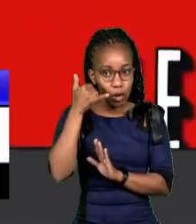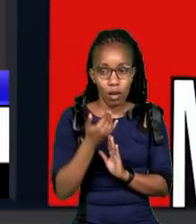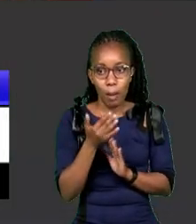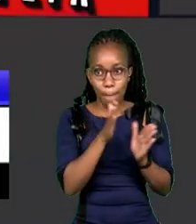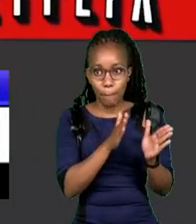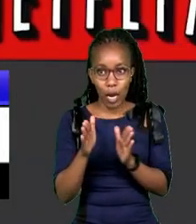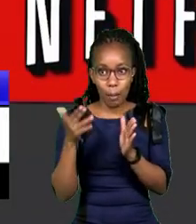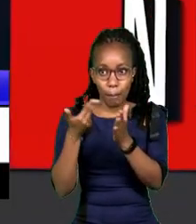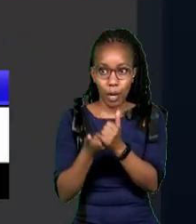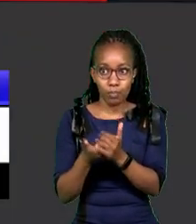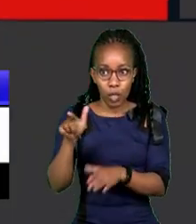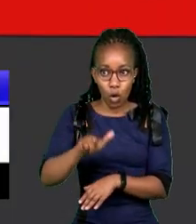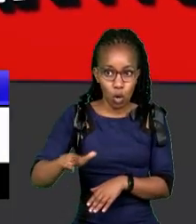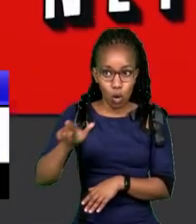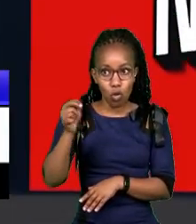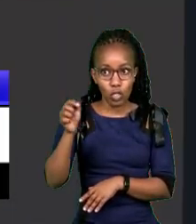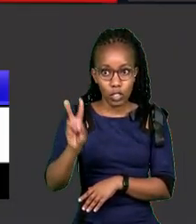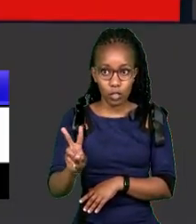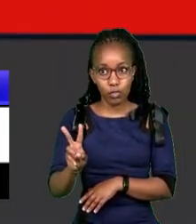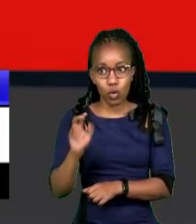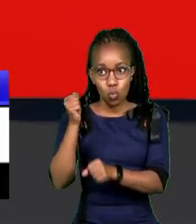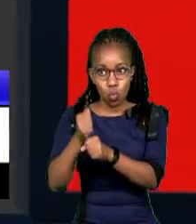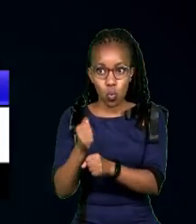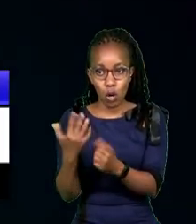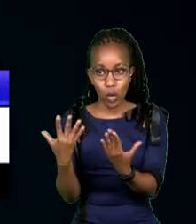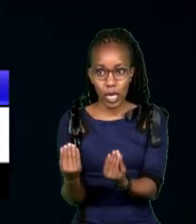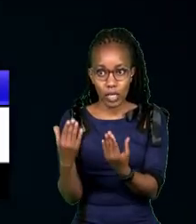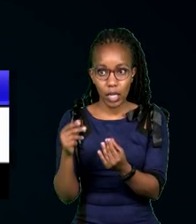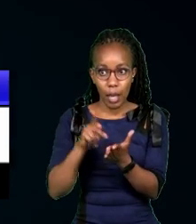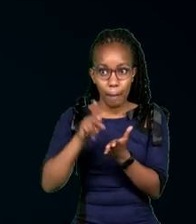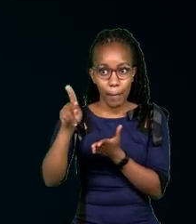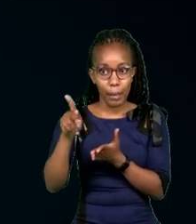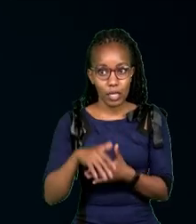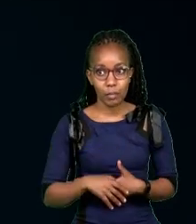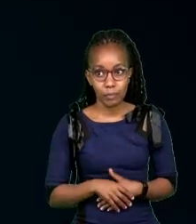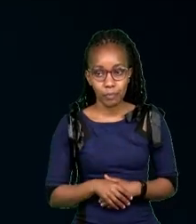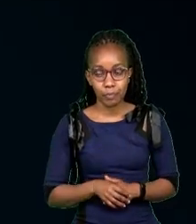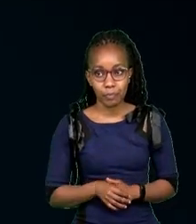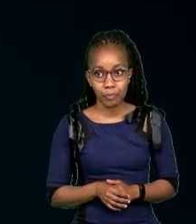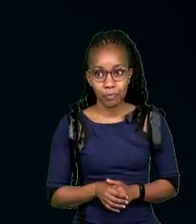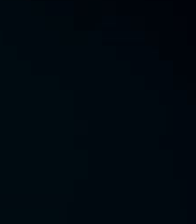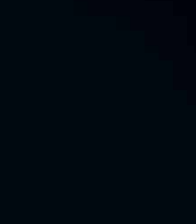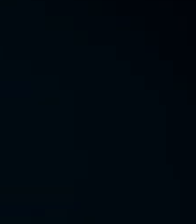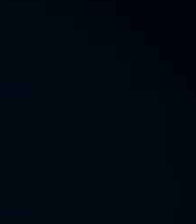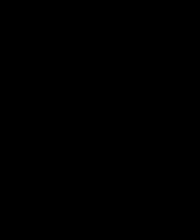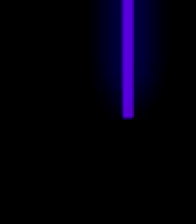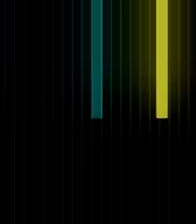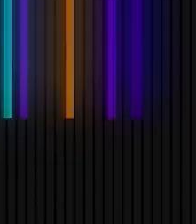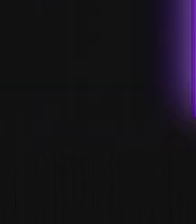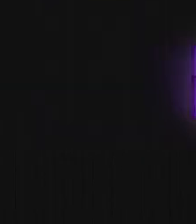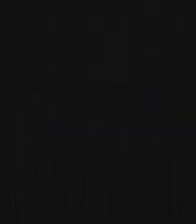partnerships with local telecom operators to ease payments. Apollo James, Switch TV.